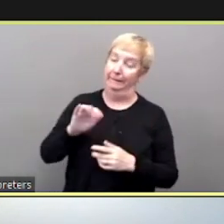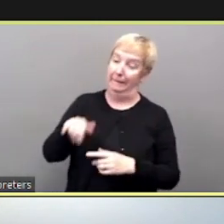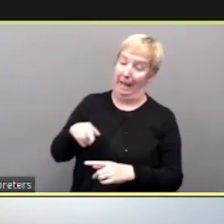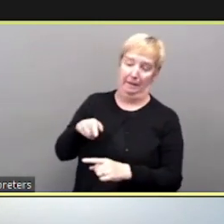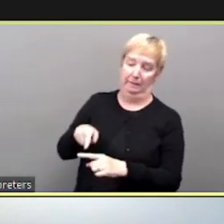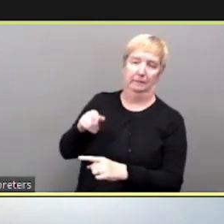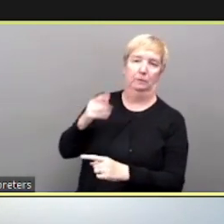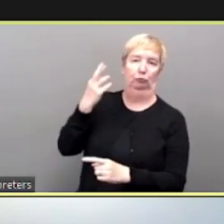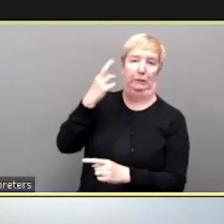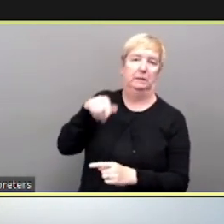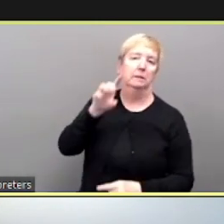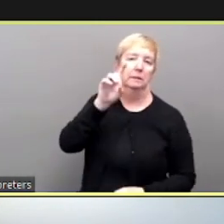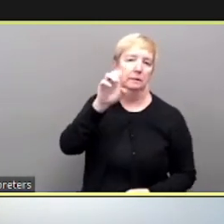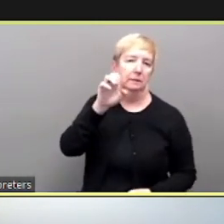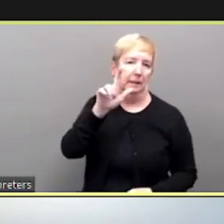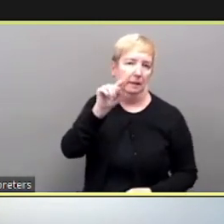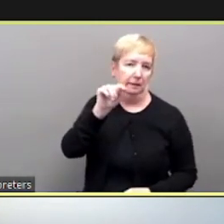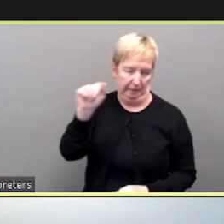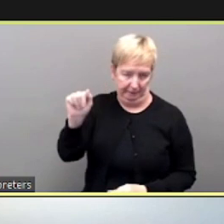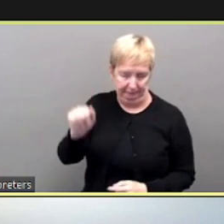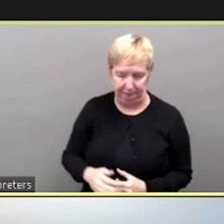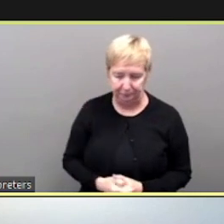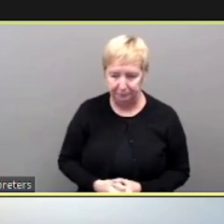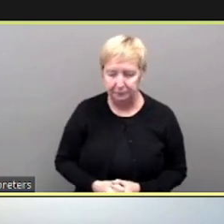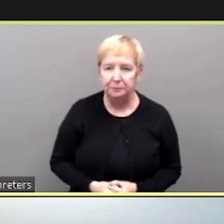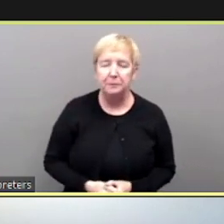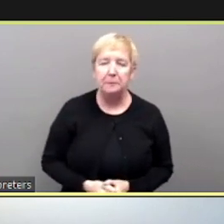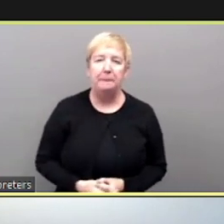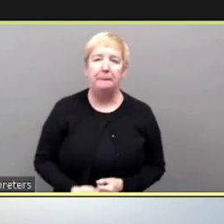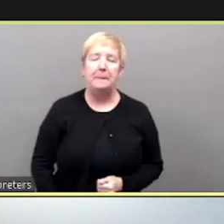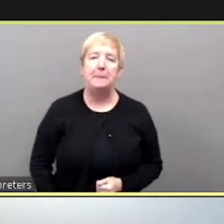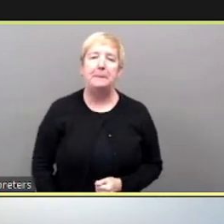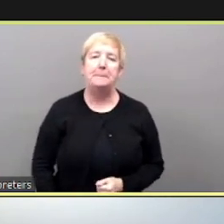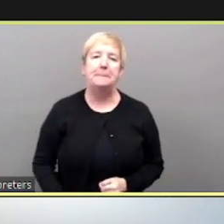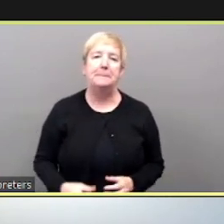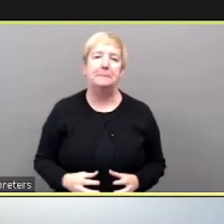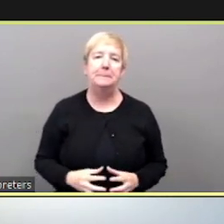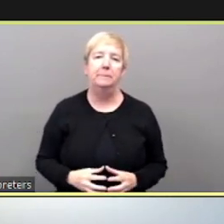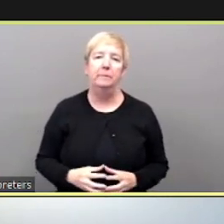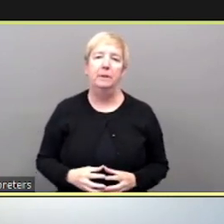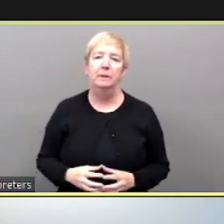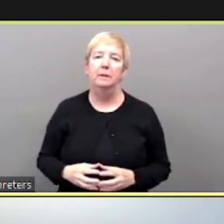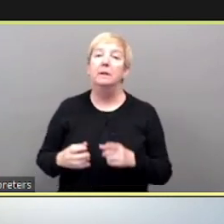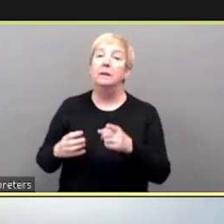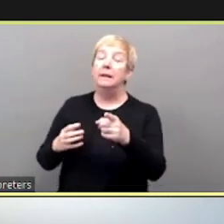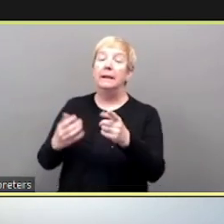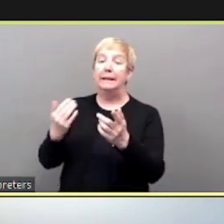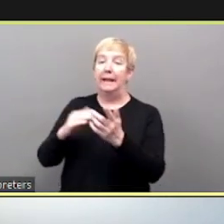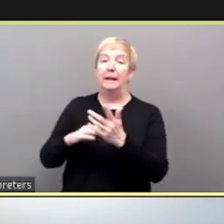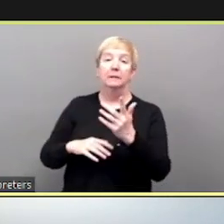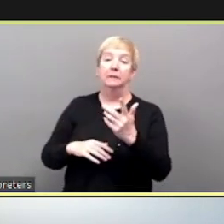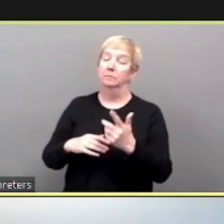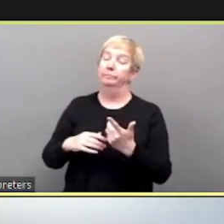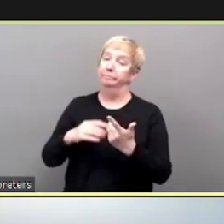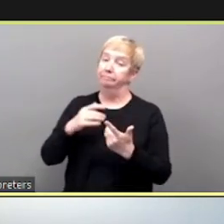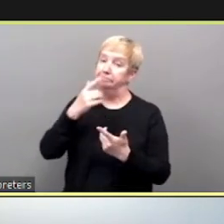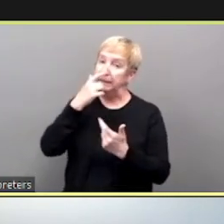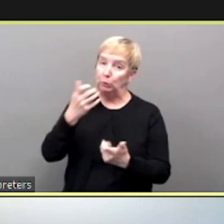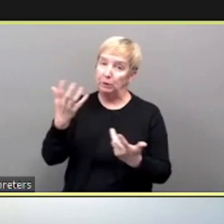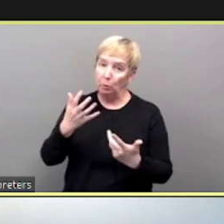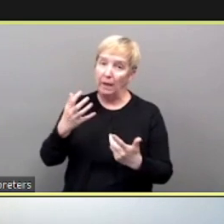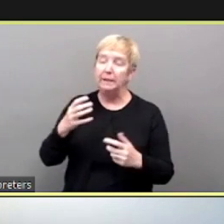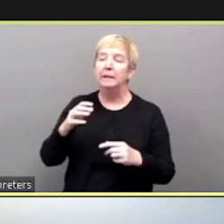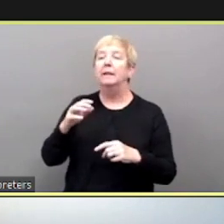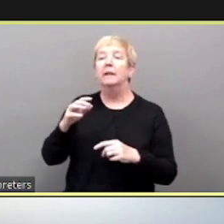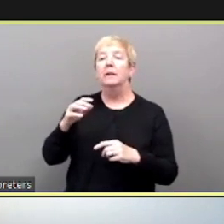And what's interesting here, which is the highest case rates we're seeing, are amongst the